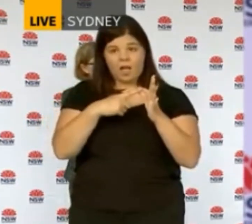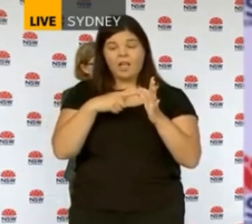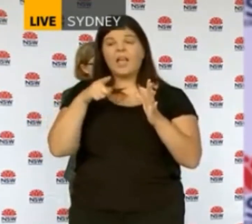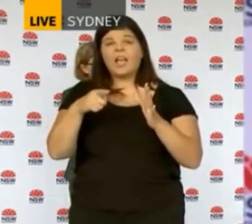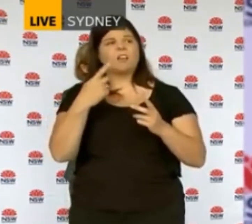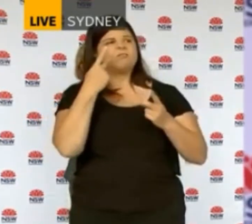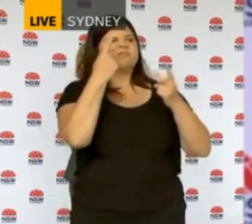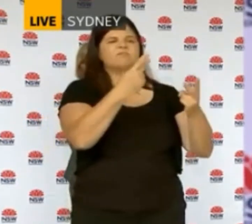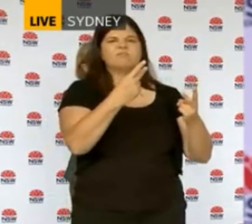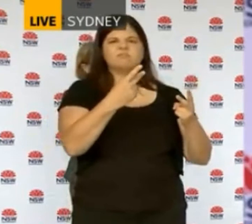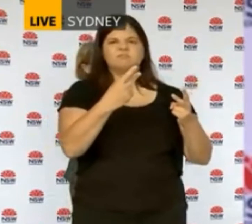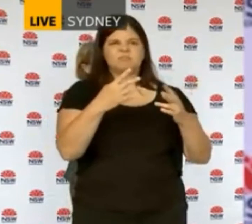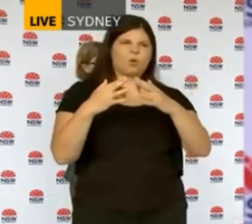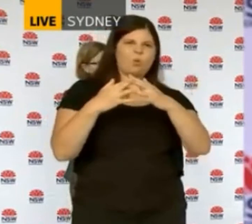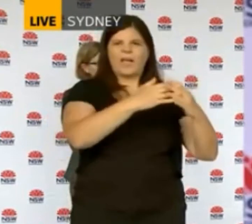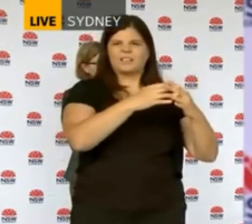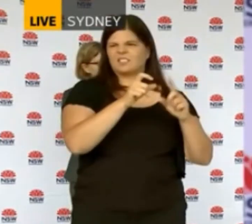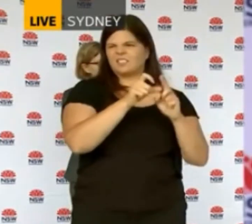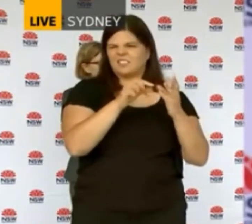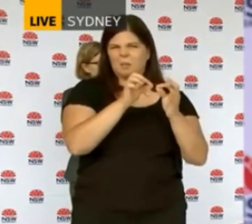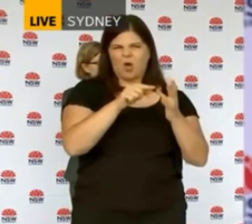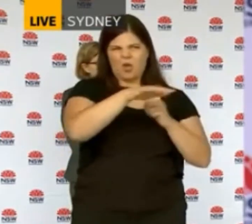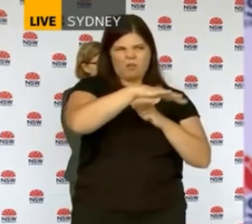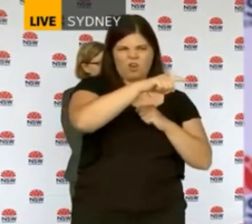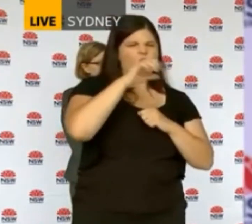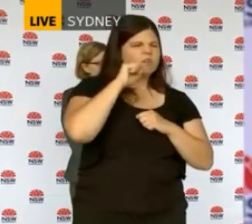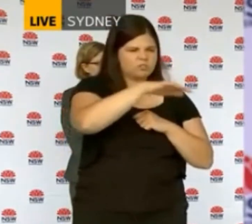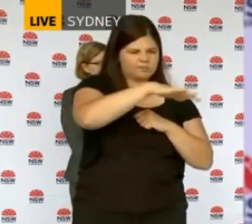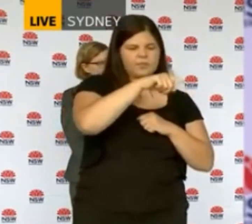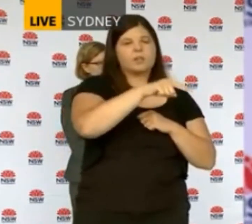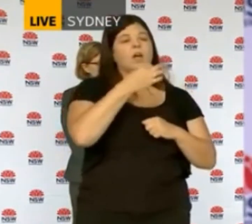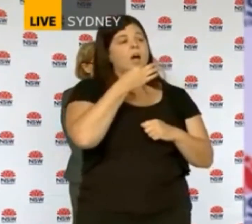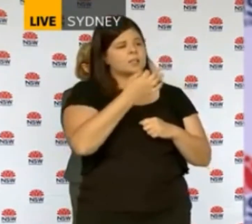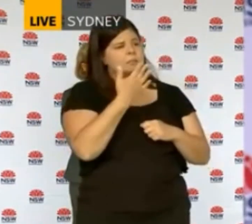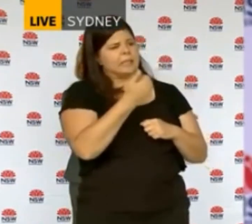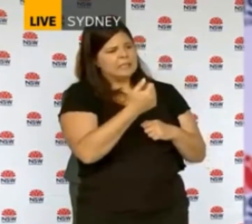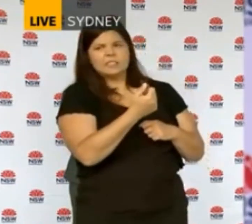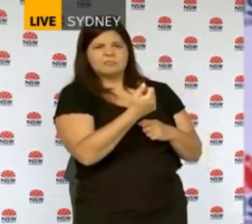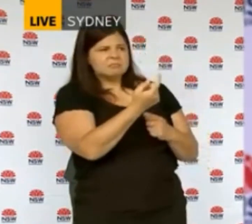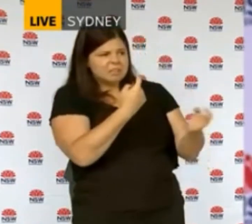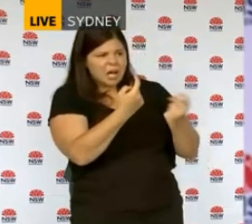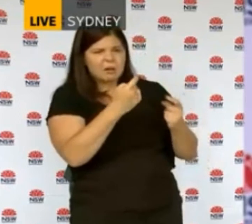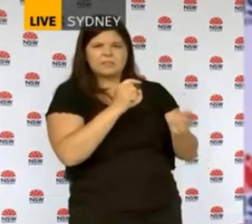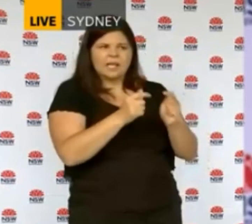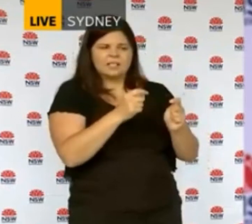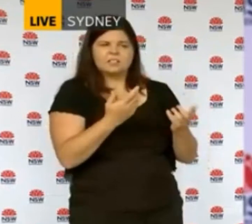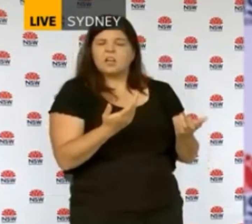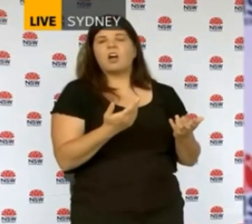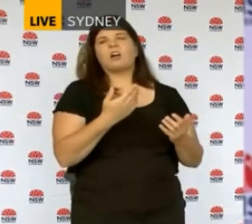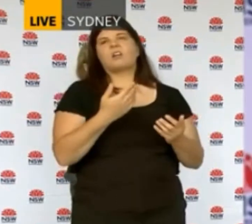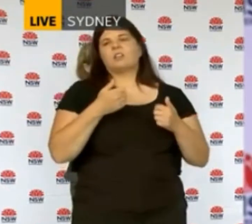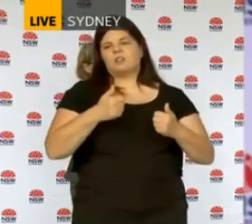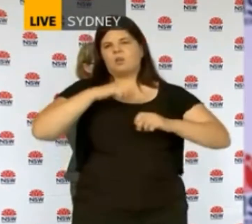the Central West, that we then asked that those communities to come out and be tested. And thankfully, we have not